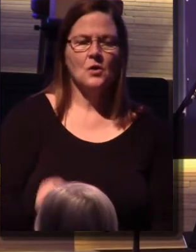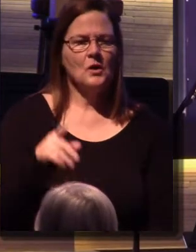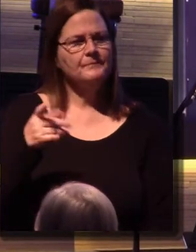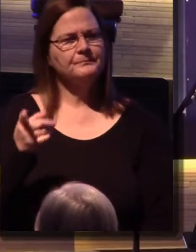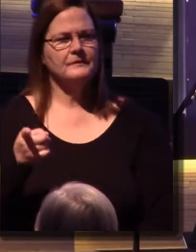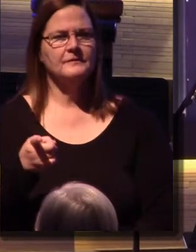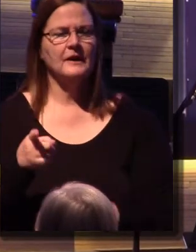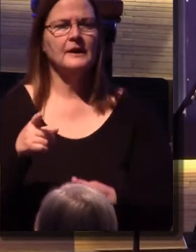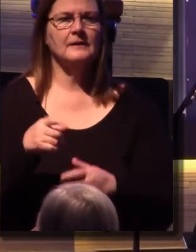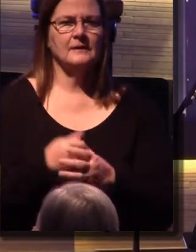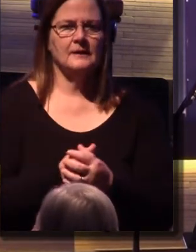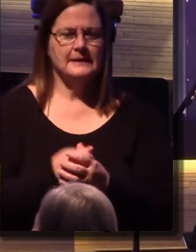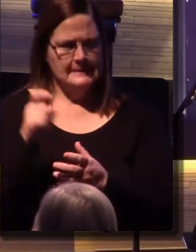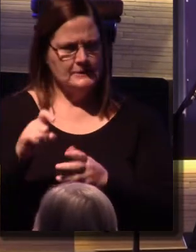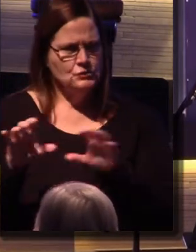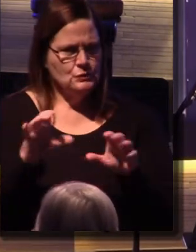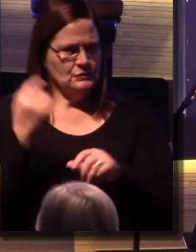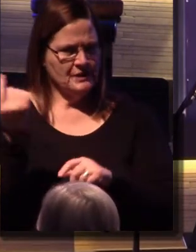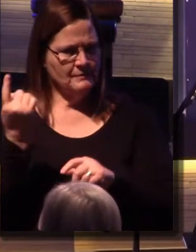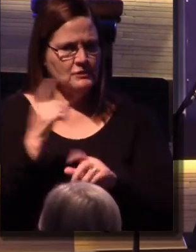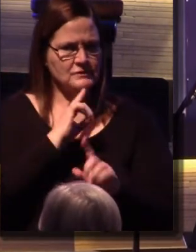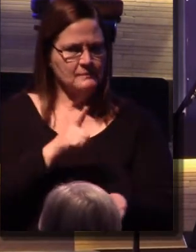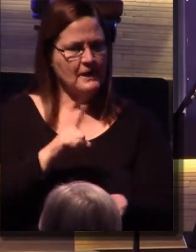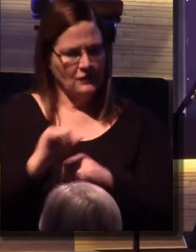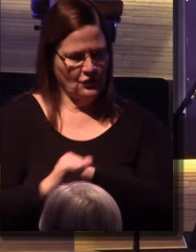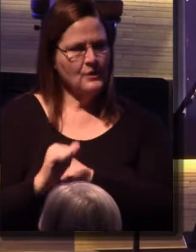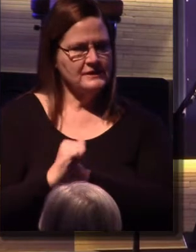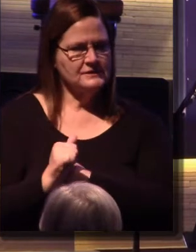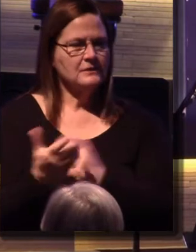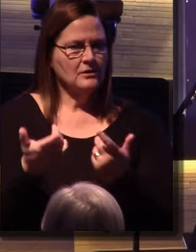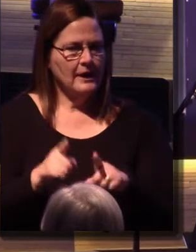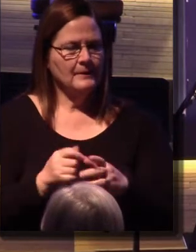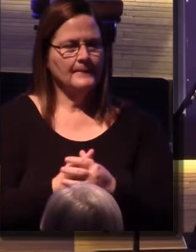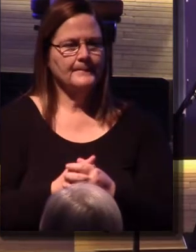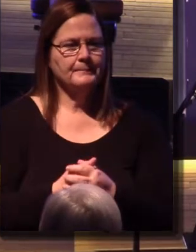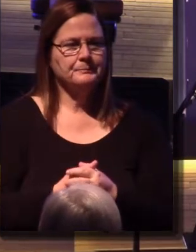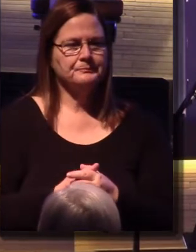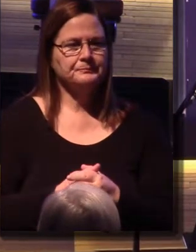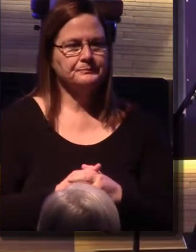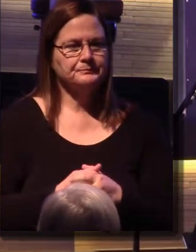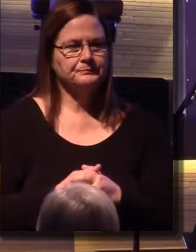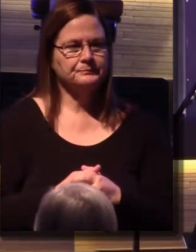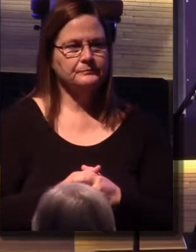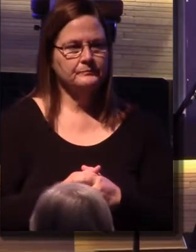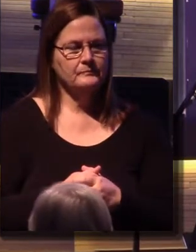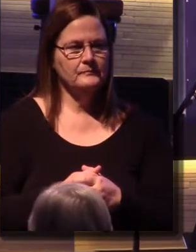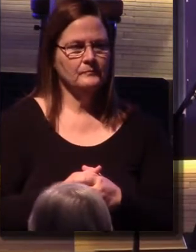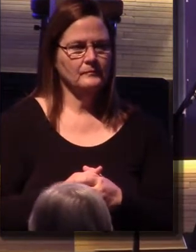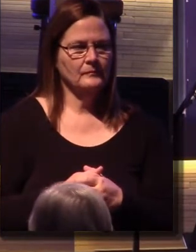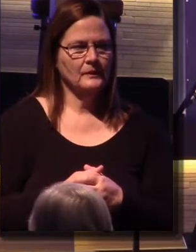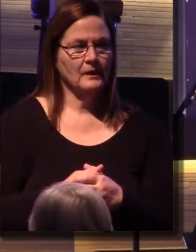do something in response to the threats that are on their doorstep.